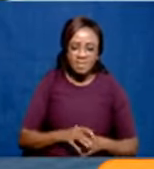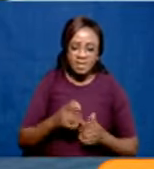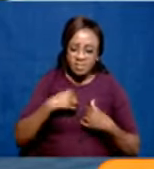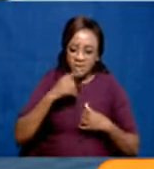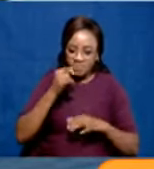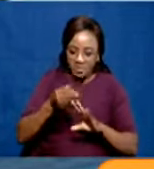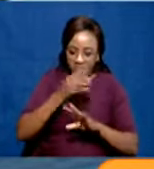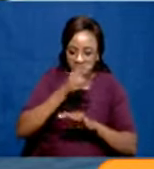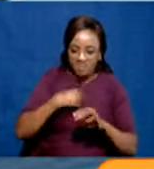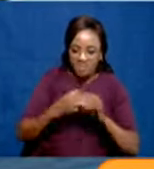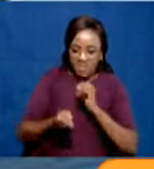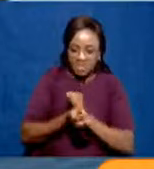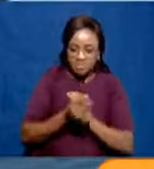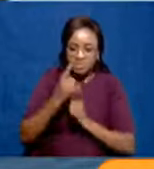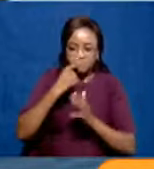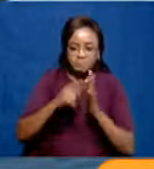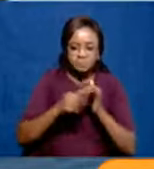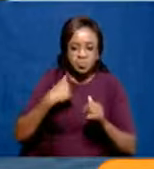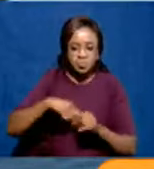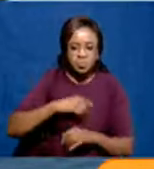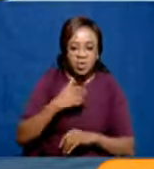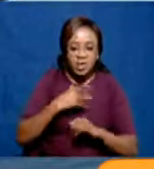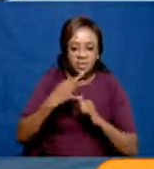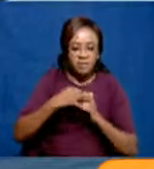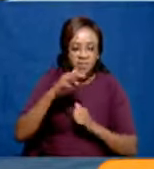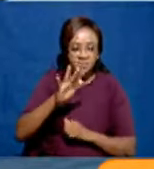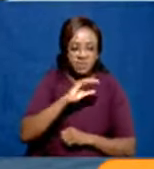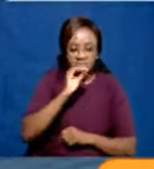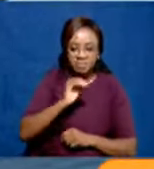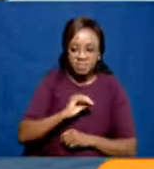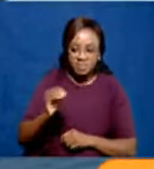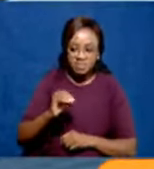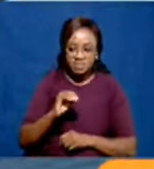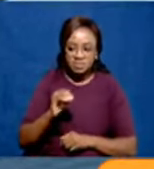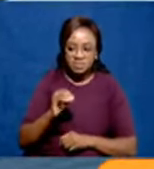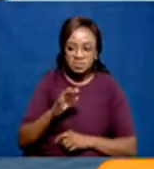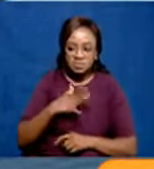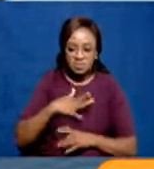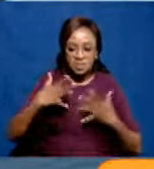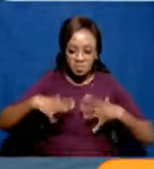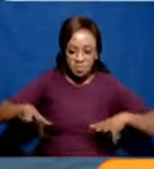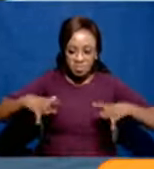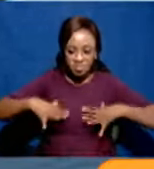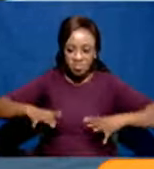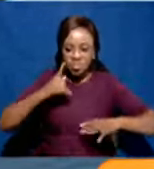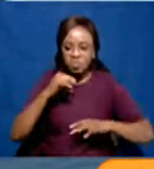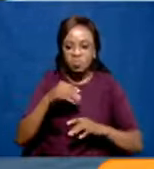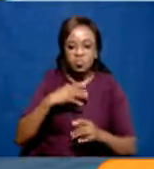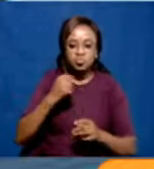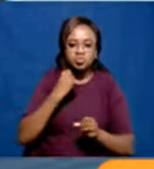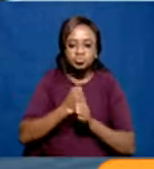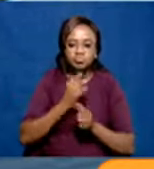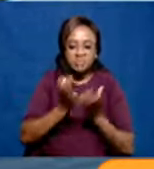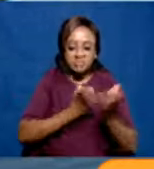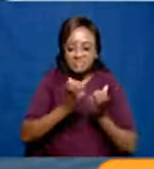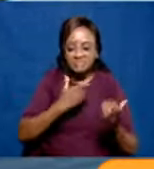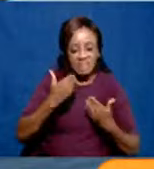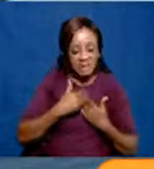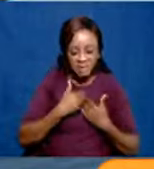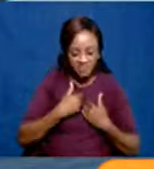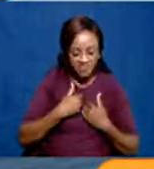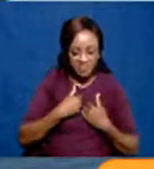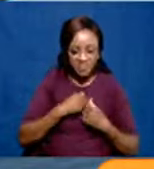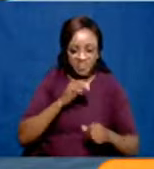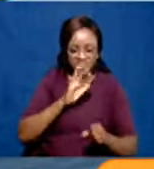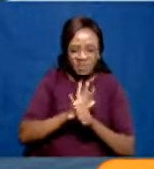I said, we have got 85%, 80 to 85% of our population who are in the self-employed segment. A lot of them